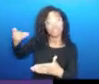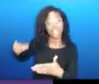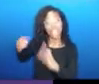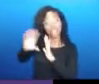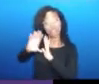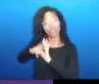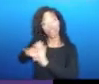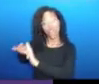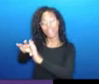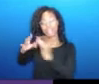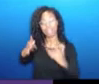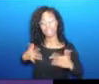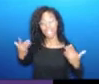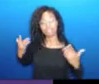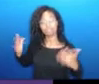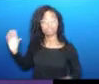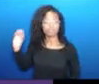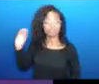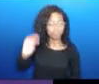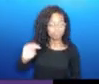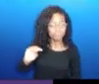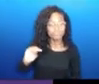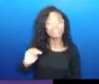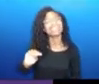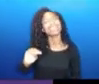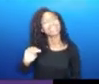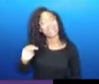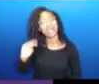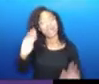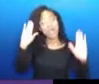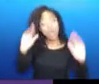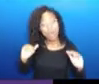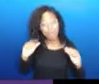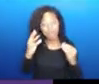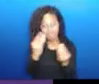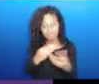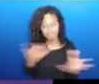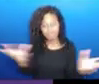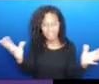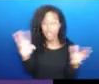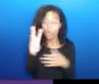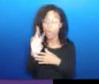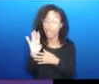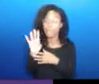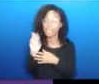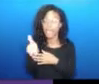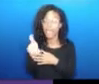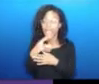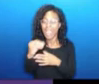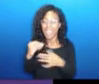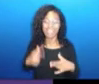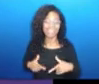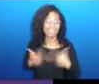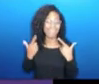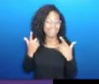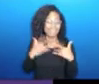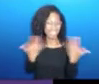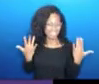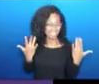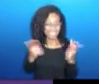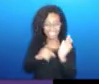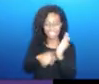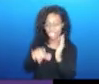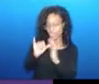of our previous events, and we hope to provide webinars and live events. Check out YouTube. This is